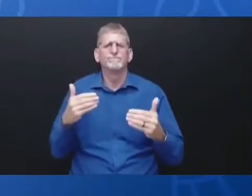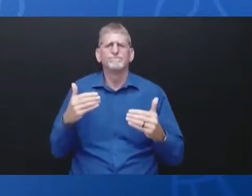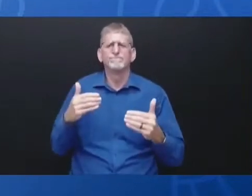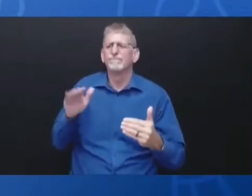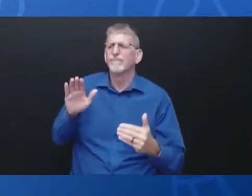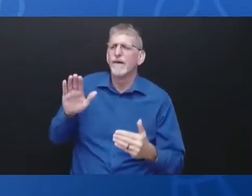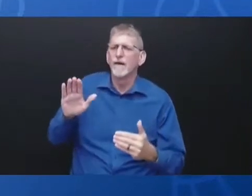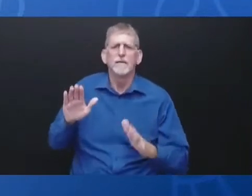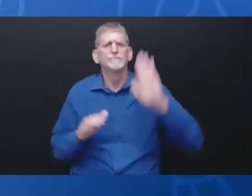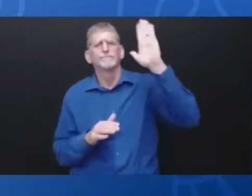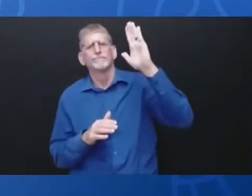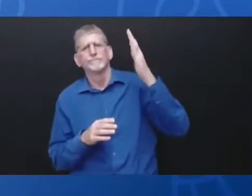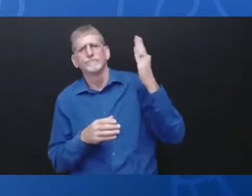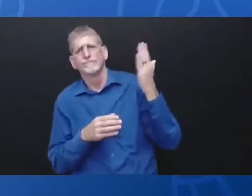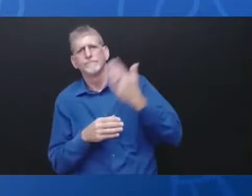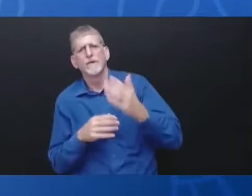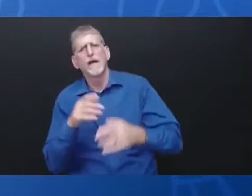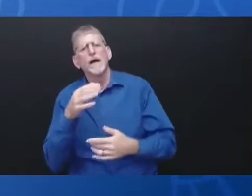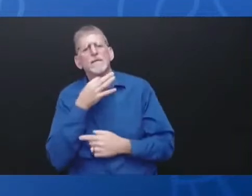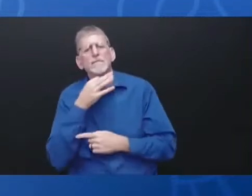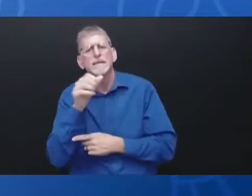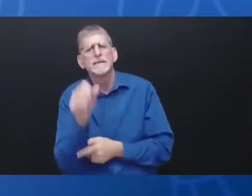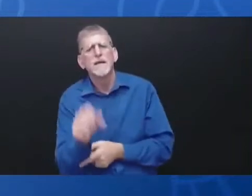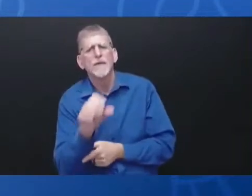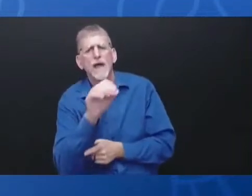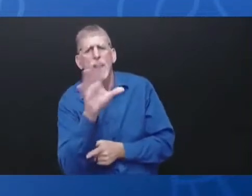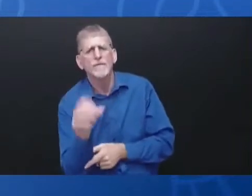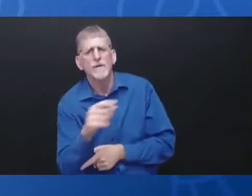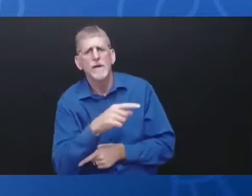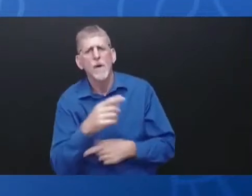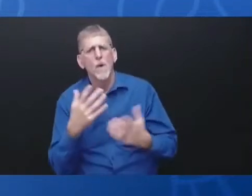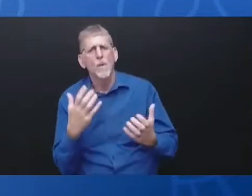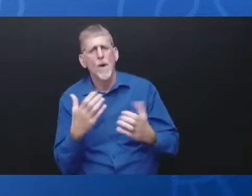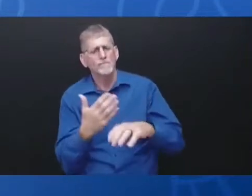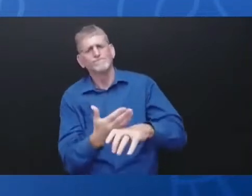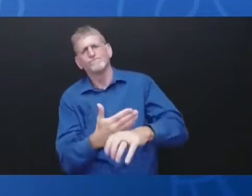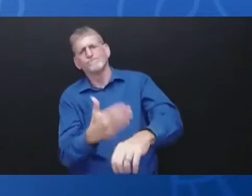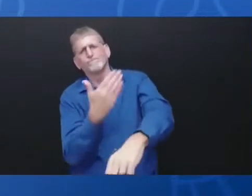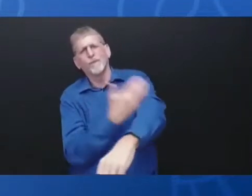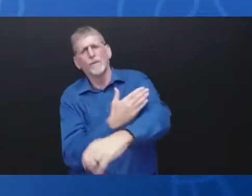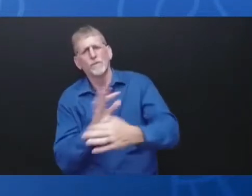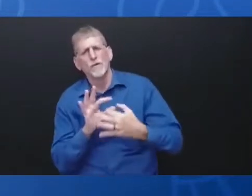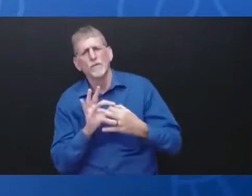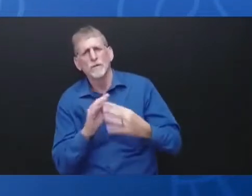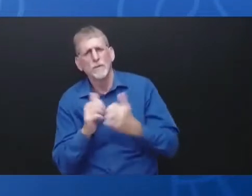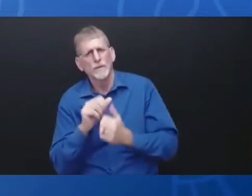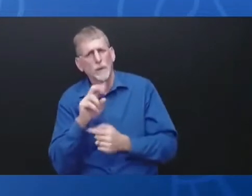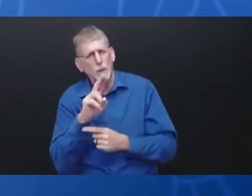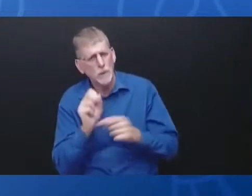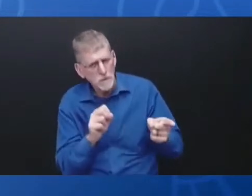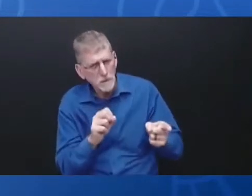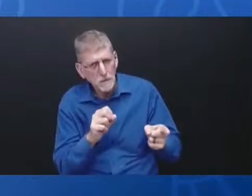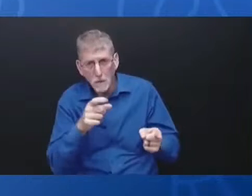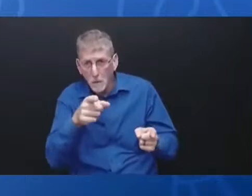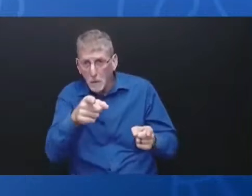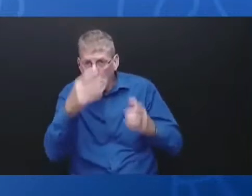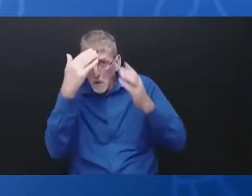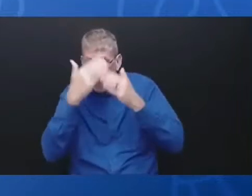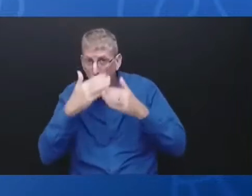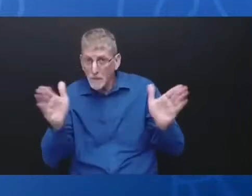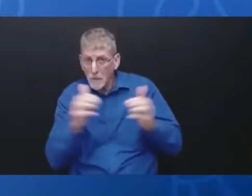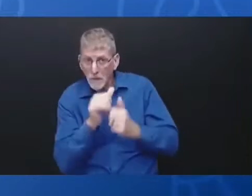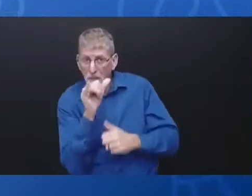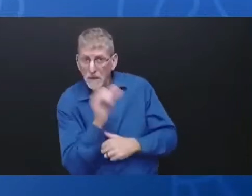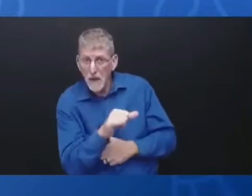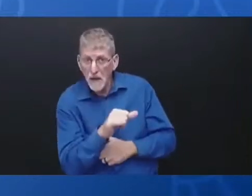better relationship with the United States. Are you open to that? I mean, there's the Secretary of State away from the G20. Are you of the view that South Africa can